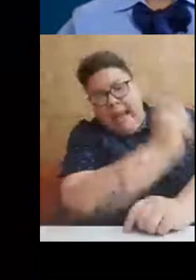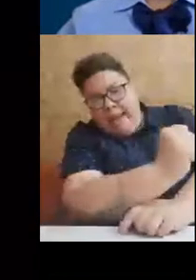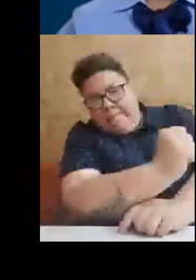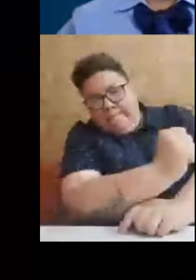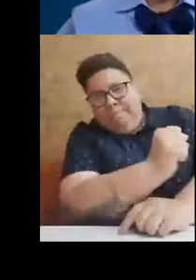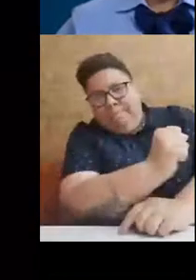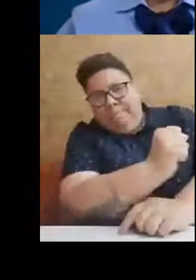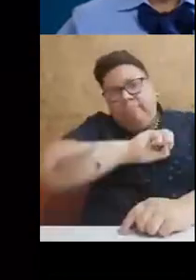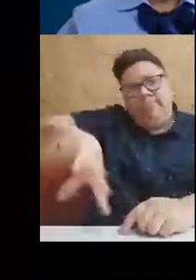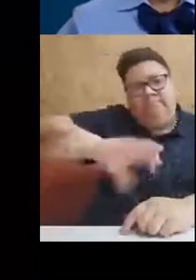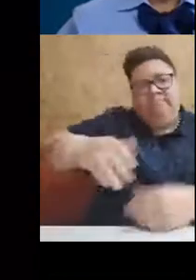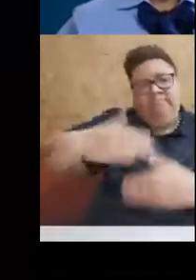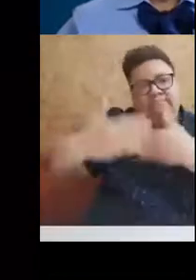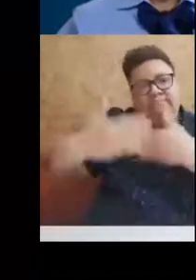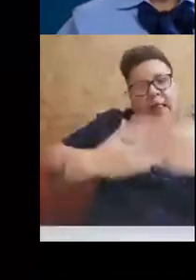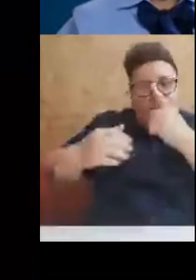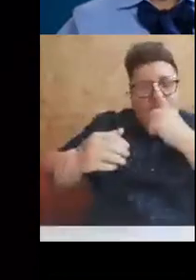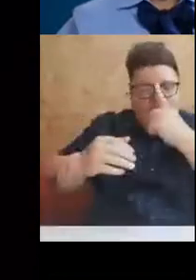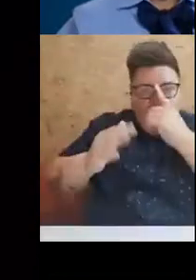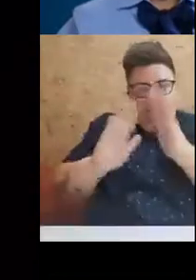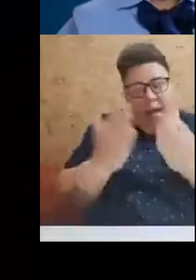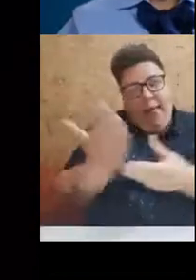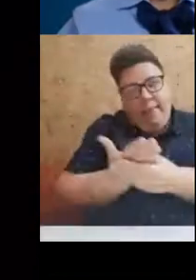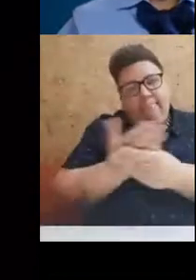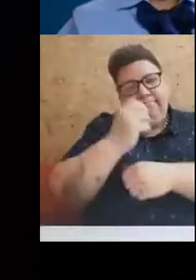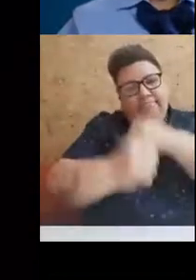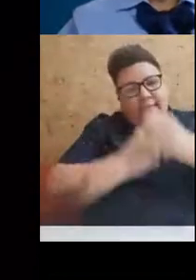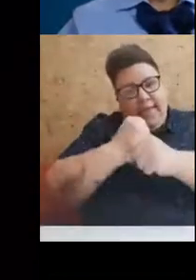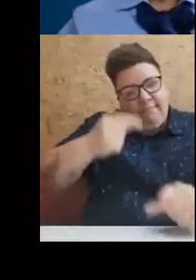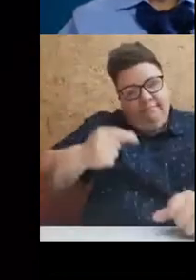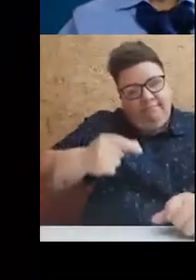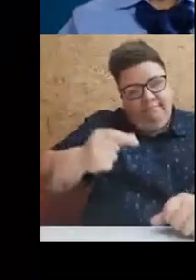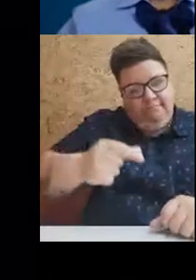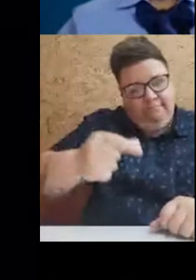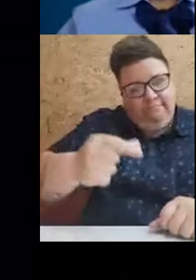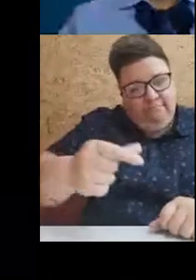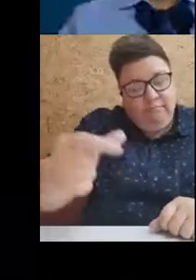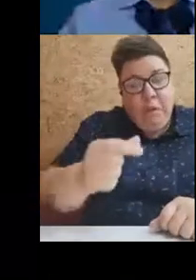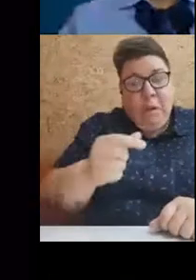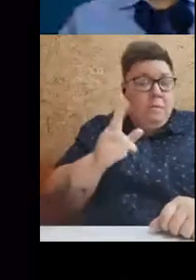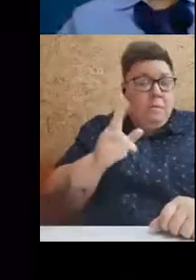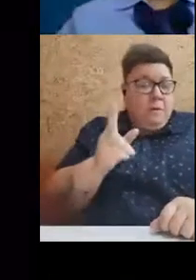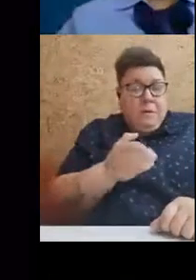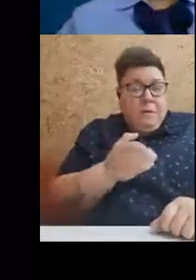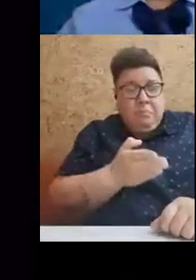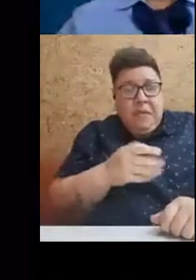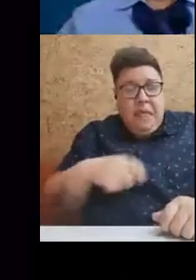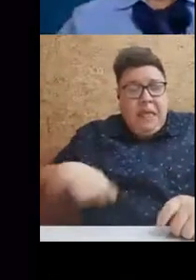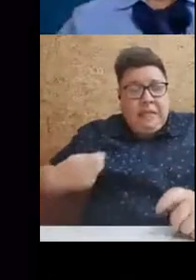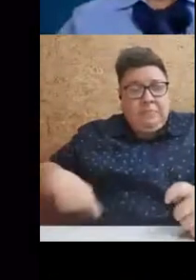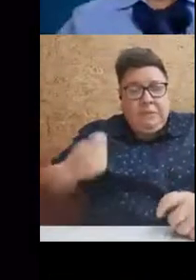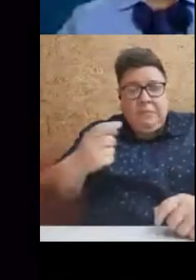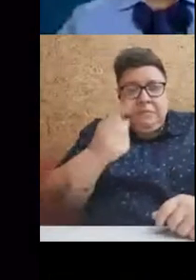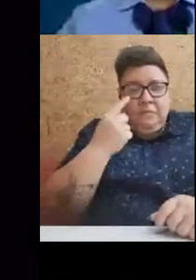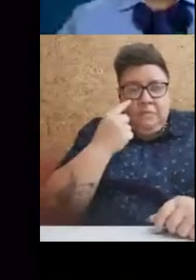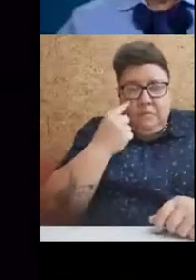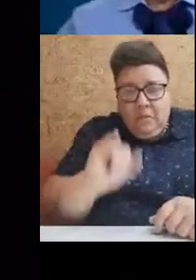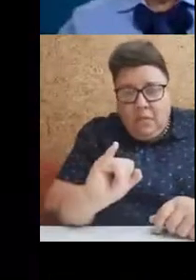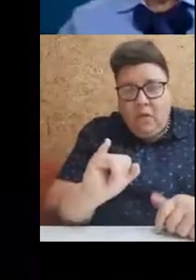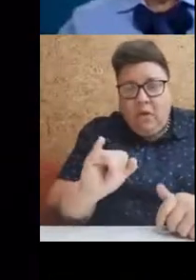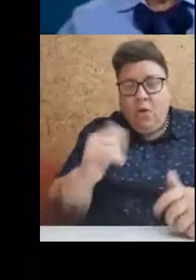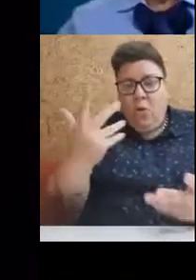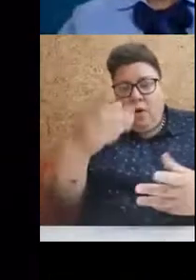actual expenses incurred. Expenses may be overlooked unless you record them at the time they